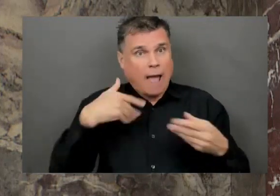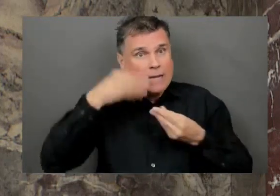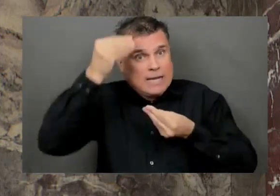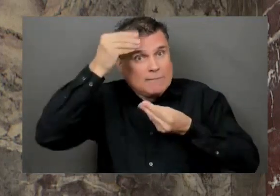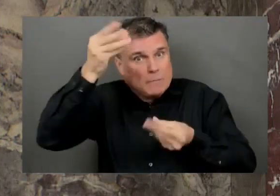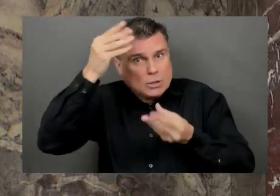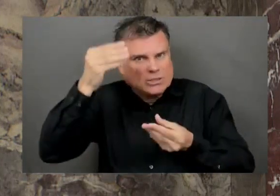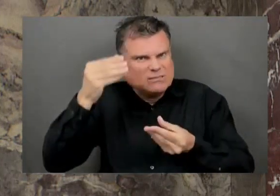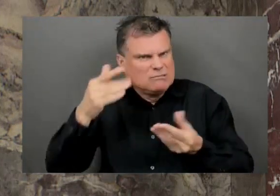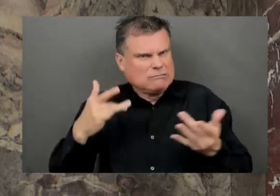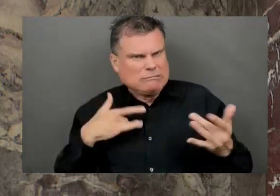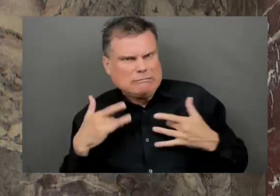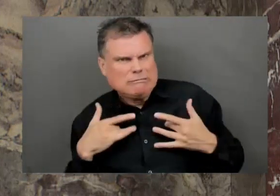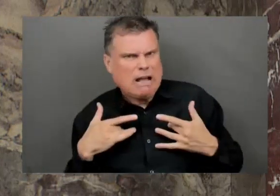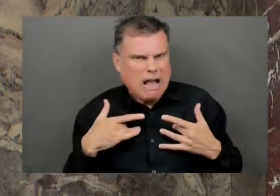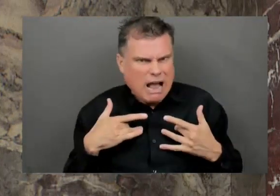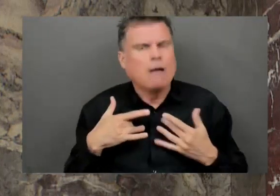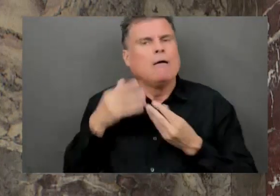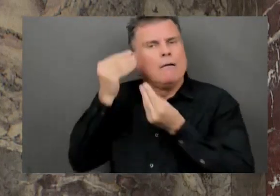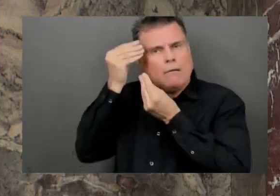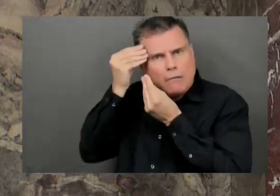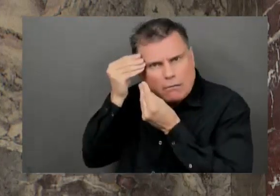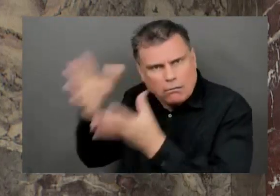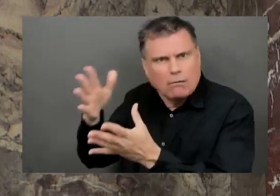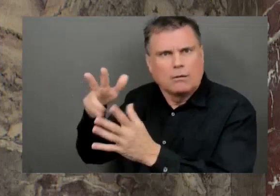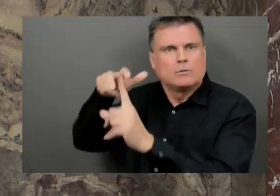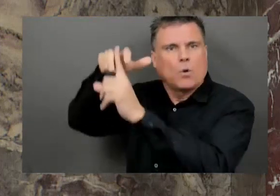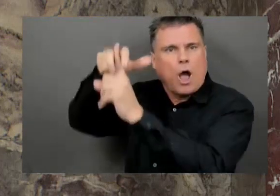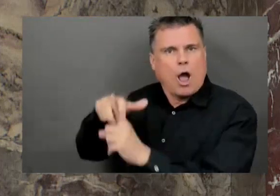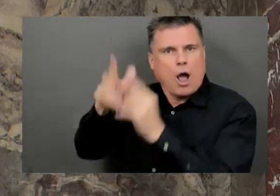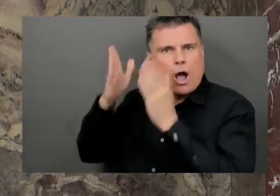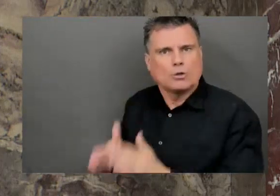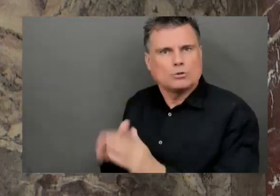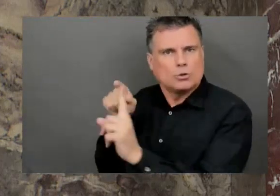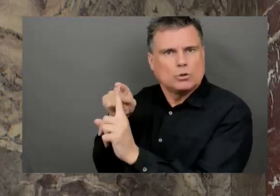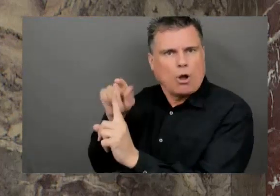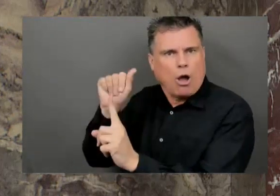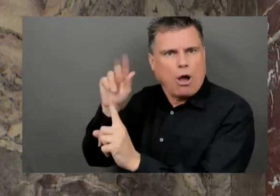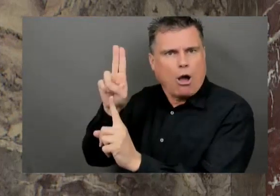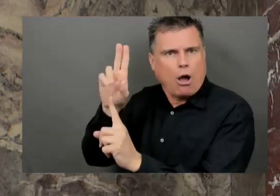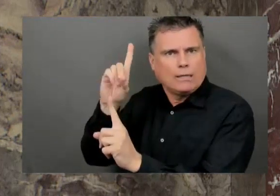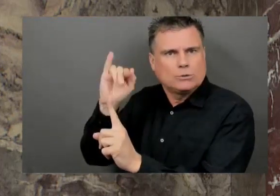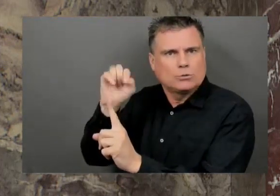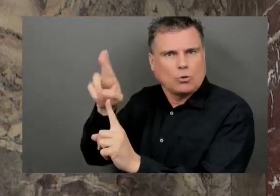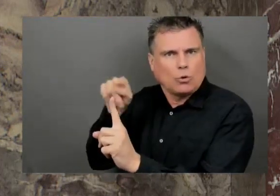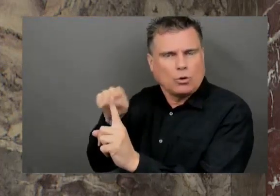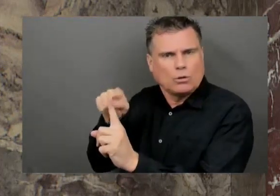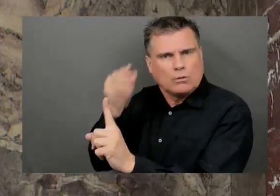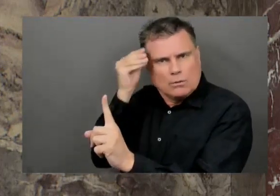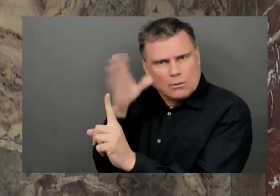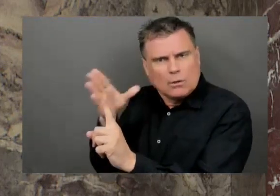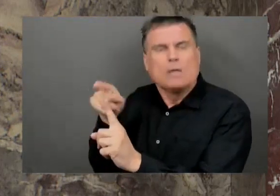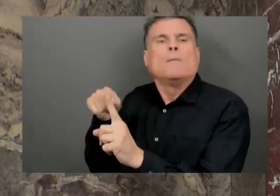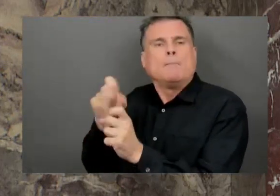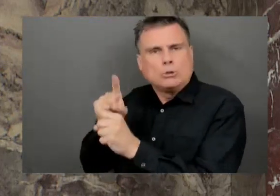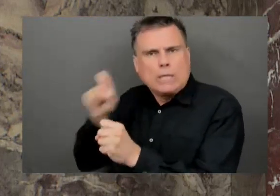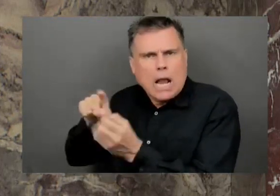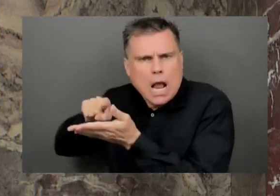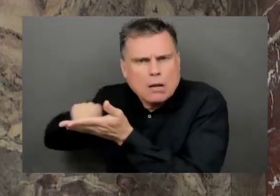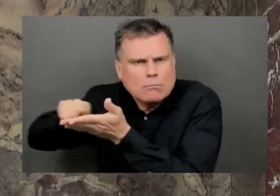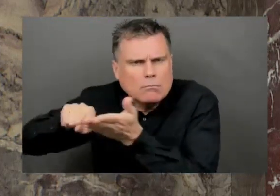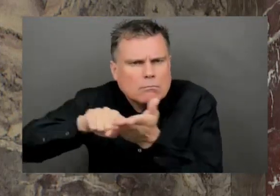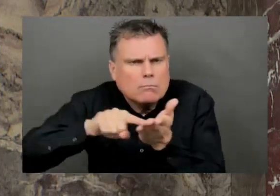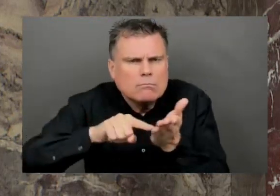have to get to the bottom of this. We have to make sure that these programs are fair to the applicants that are applying for funds to